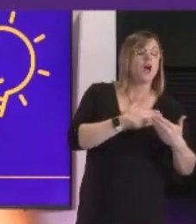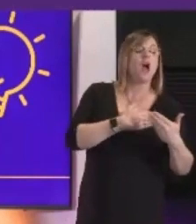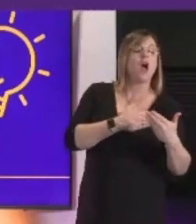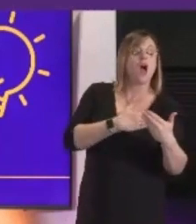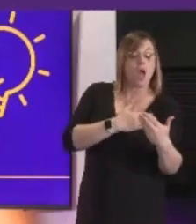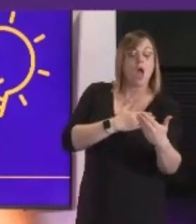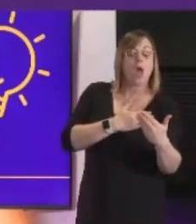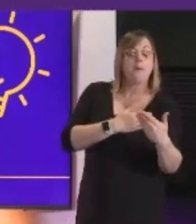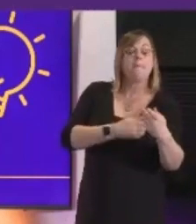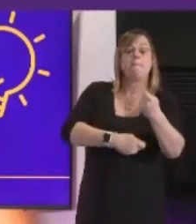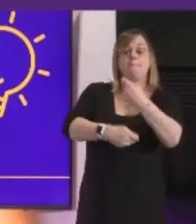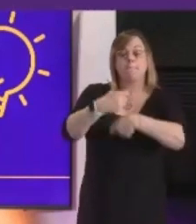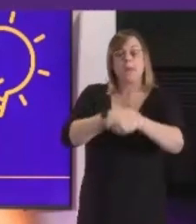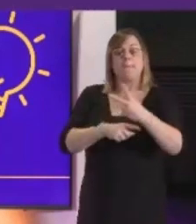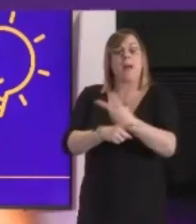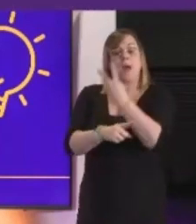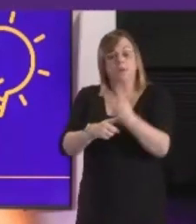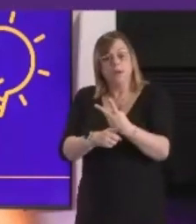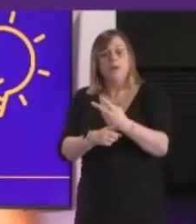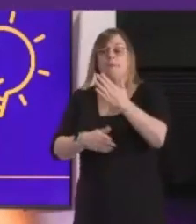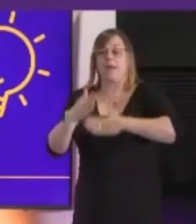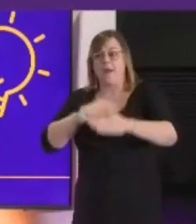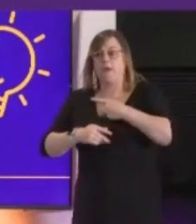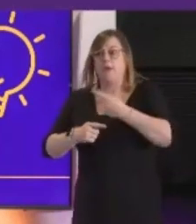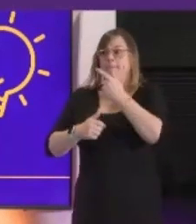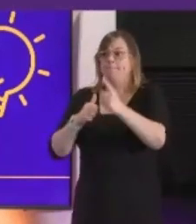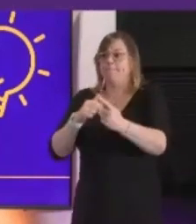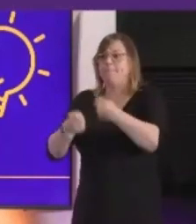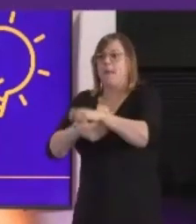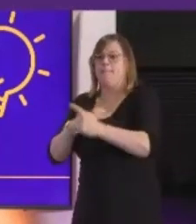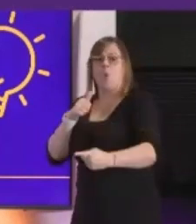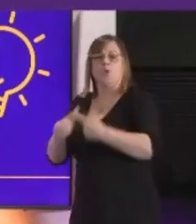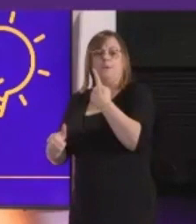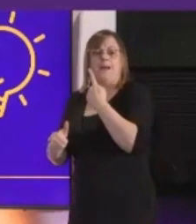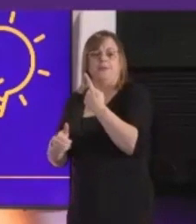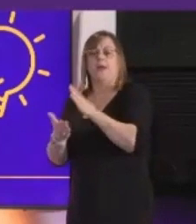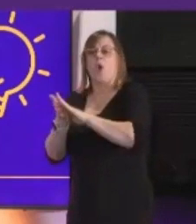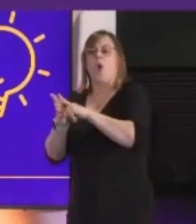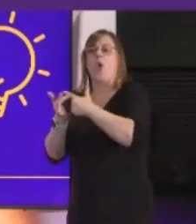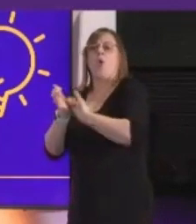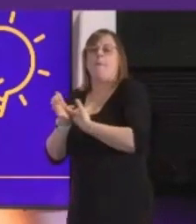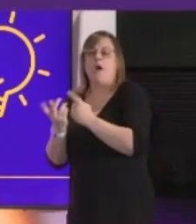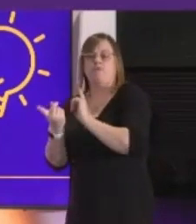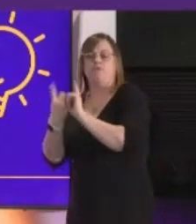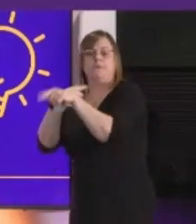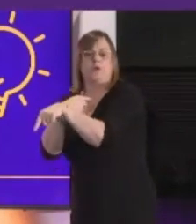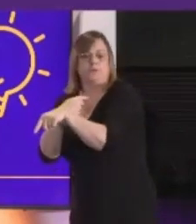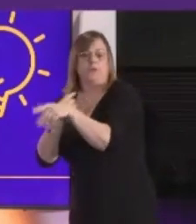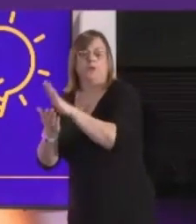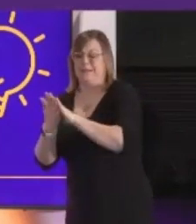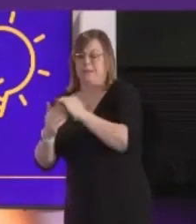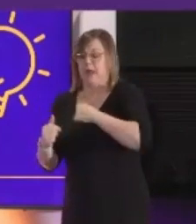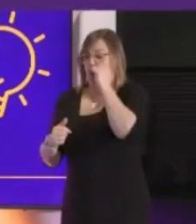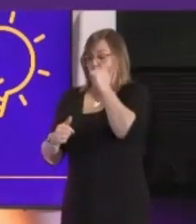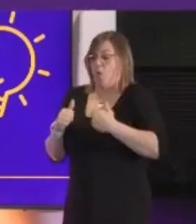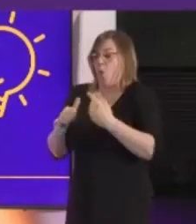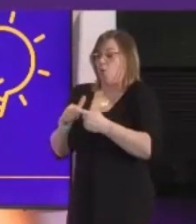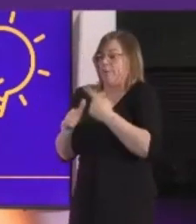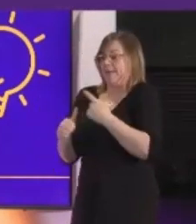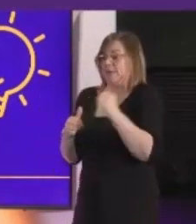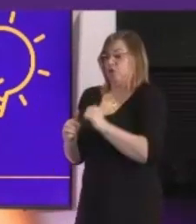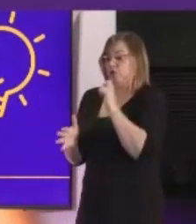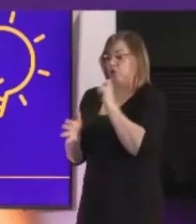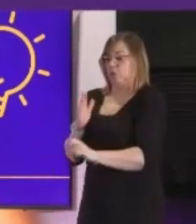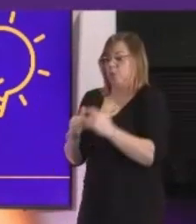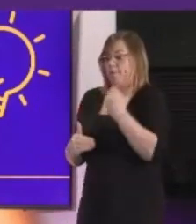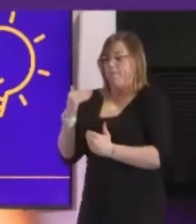that habitual repetitive behaviour then that it becomes automatic and that it becomes a Homer response, that it's, I just do this on an automatic basis. This is